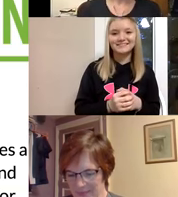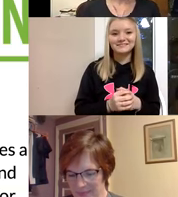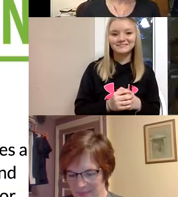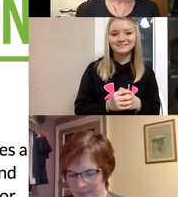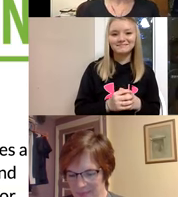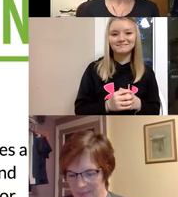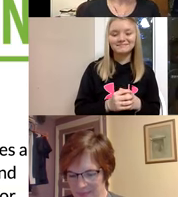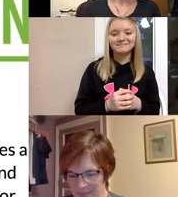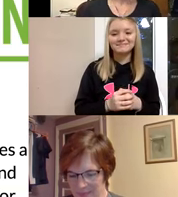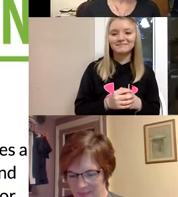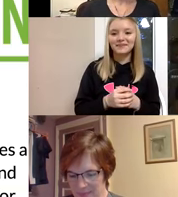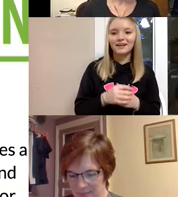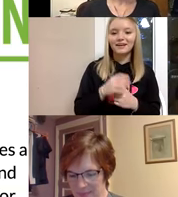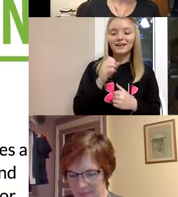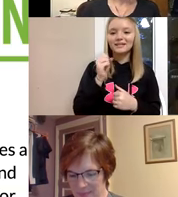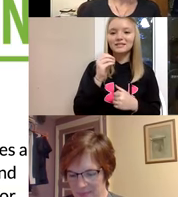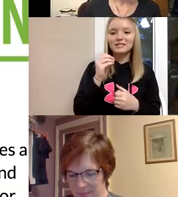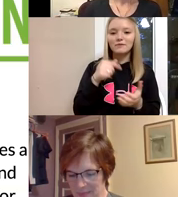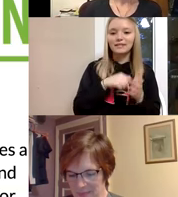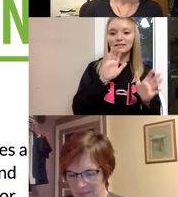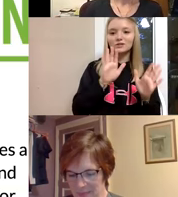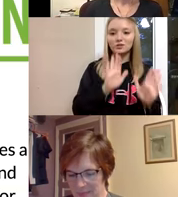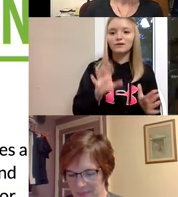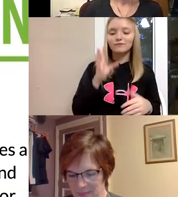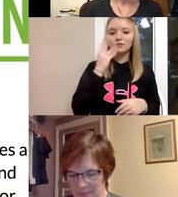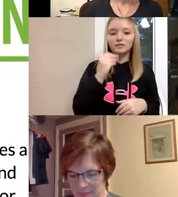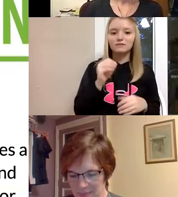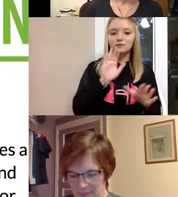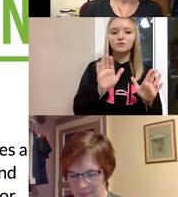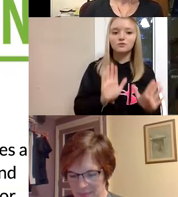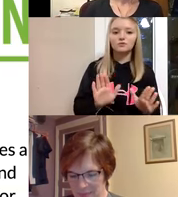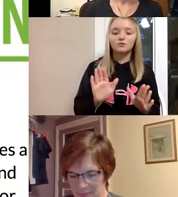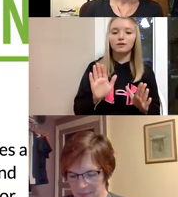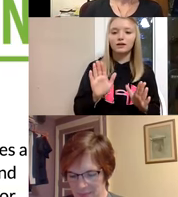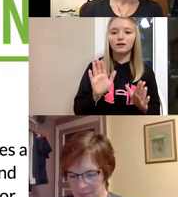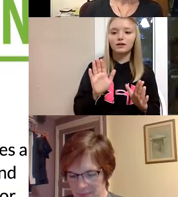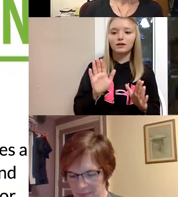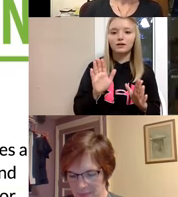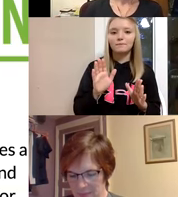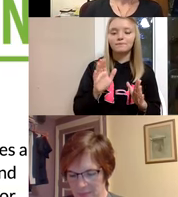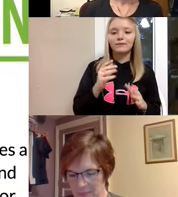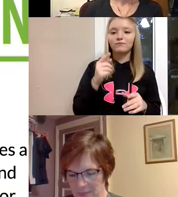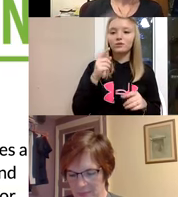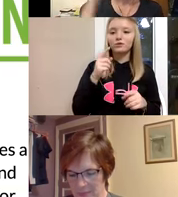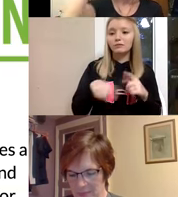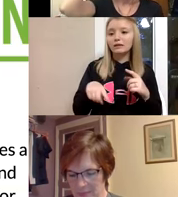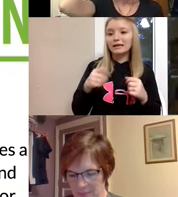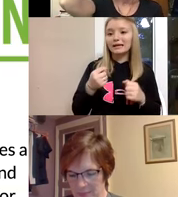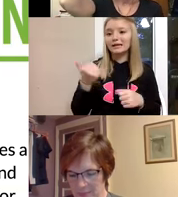So it's great for sleeping. It's great for if you just can't get rid of